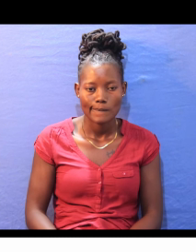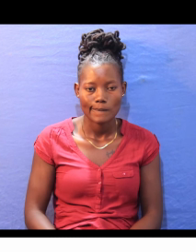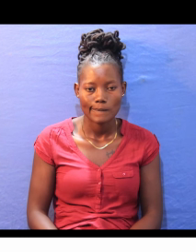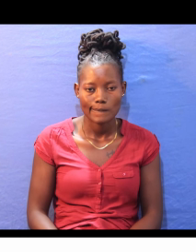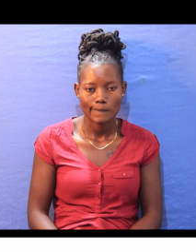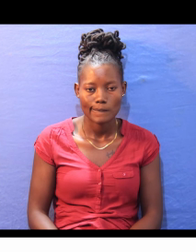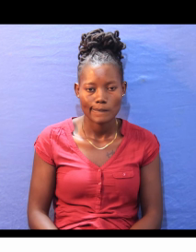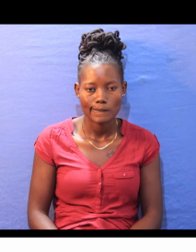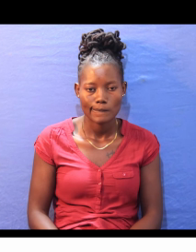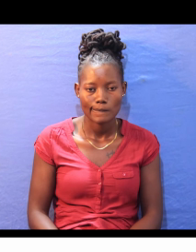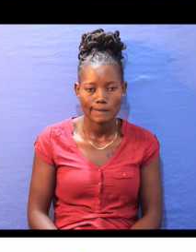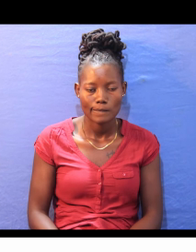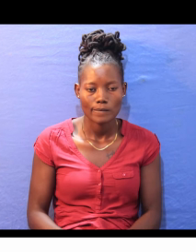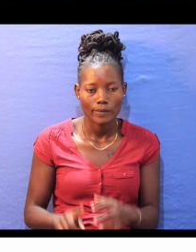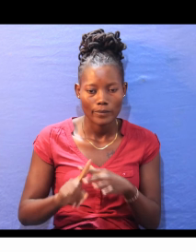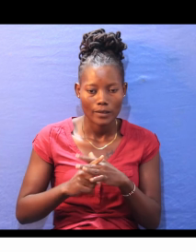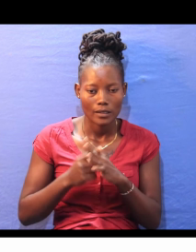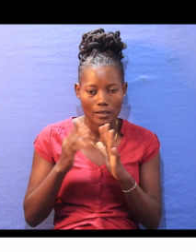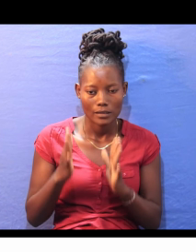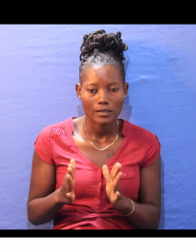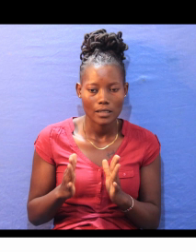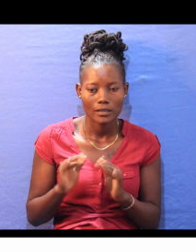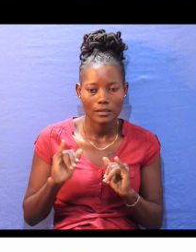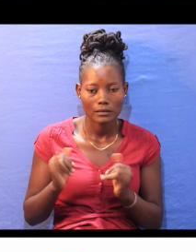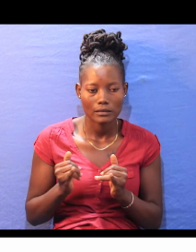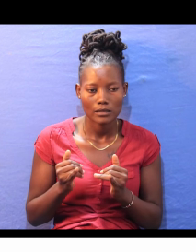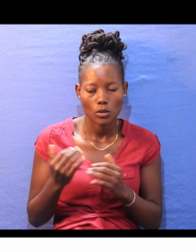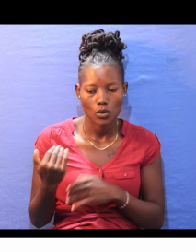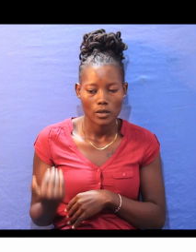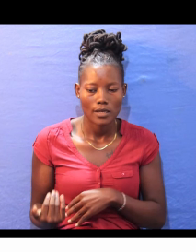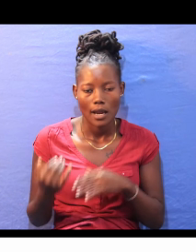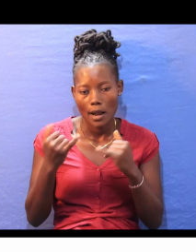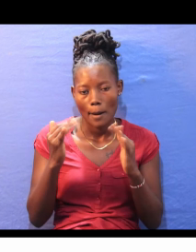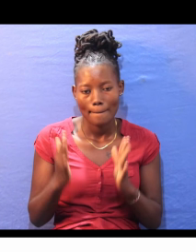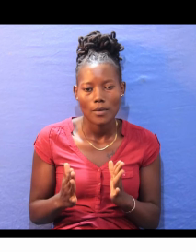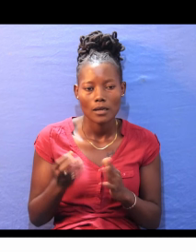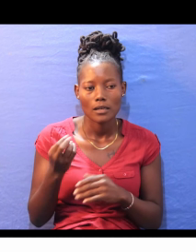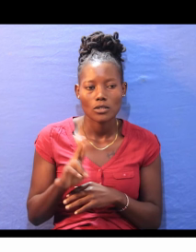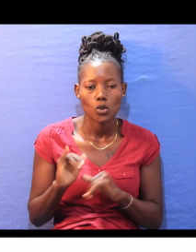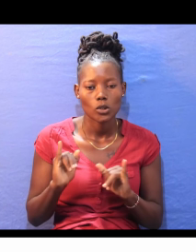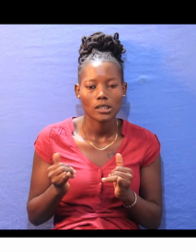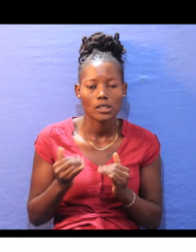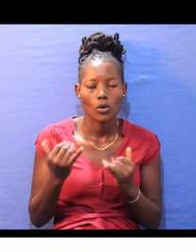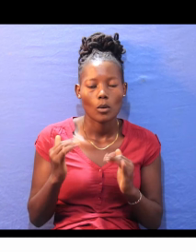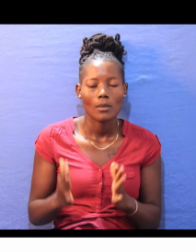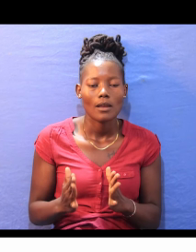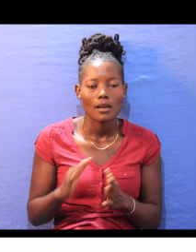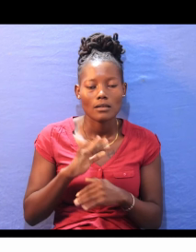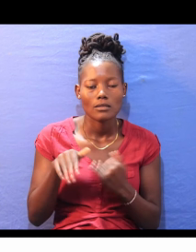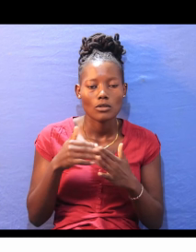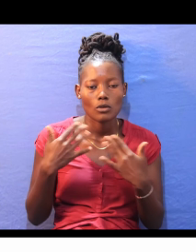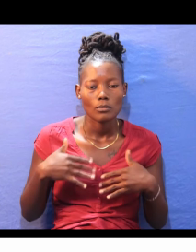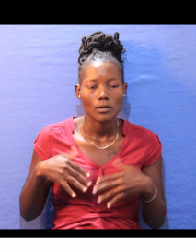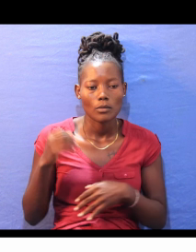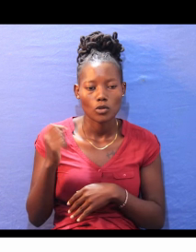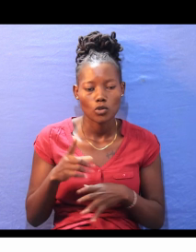The beginners are going to be younger athletes or new athletes. Everybody needs to